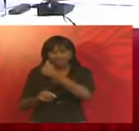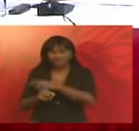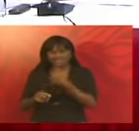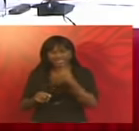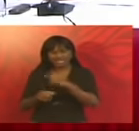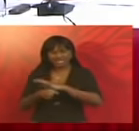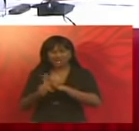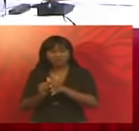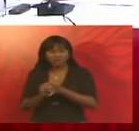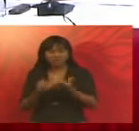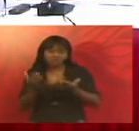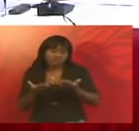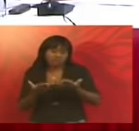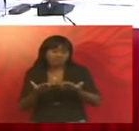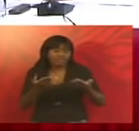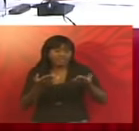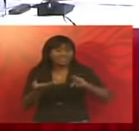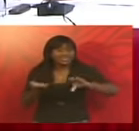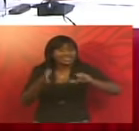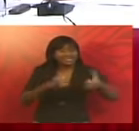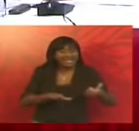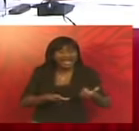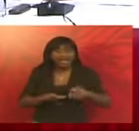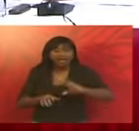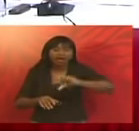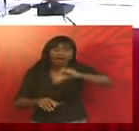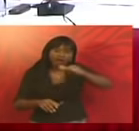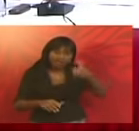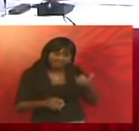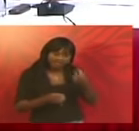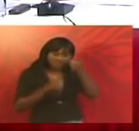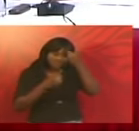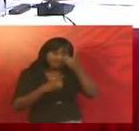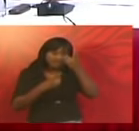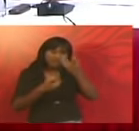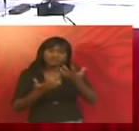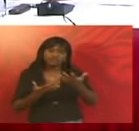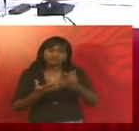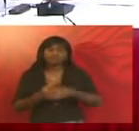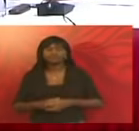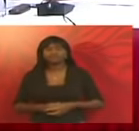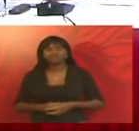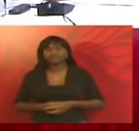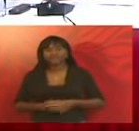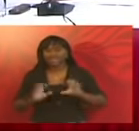it that they may have died from the disease as opposed to COVID? Thanks.